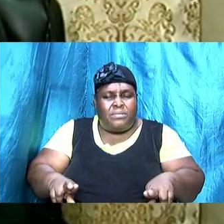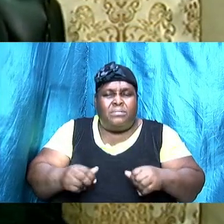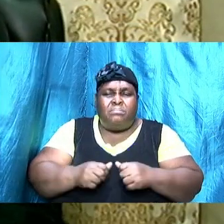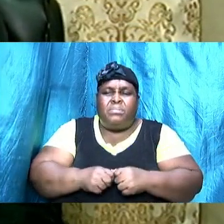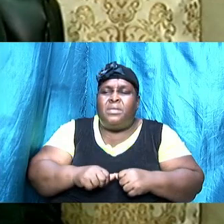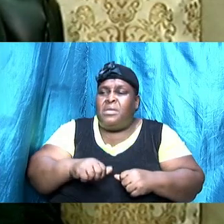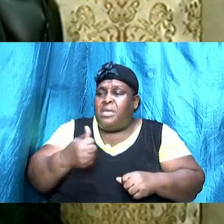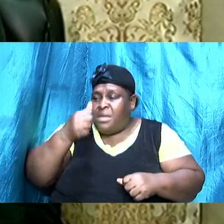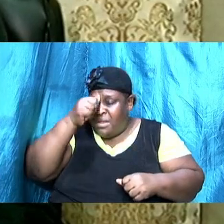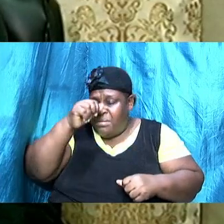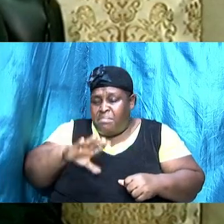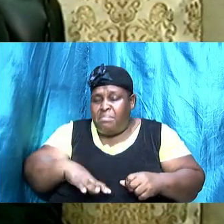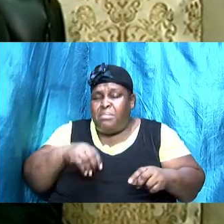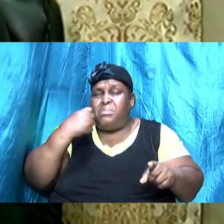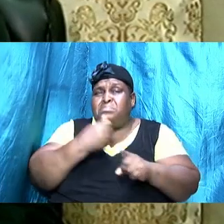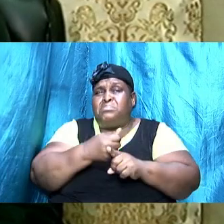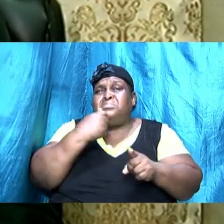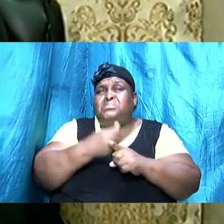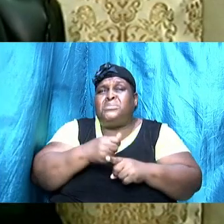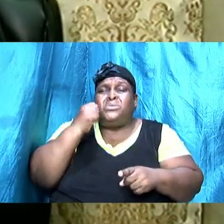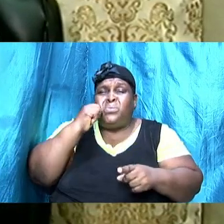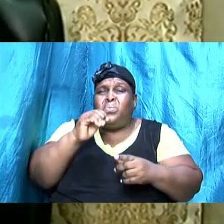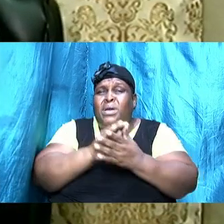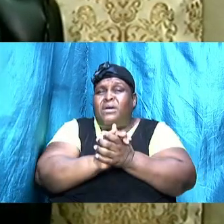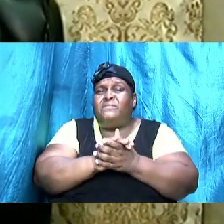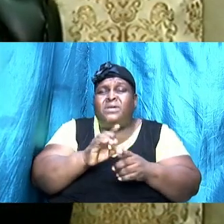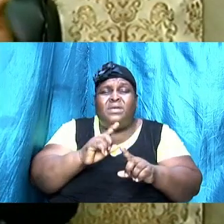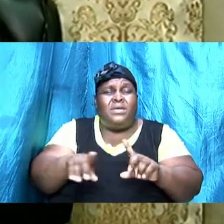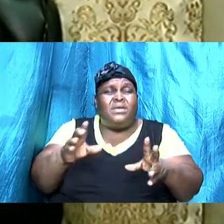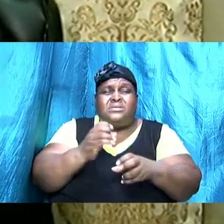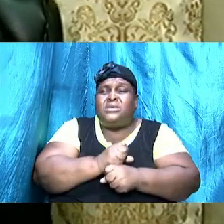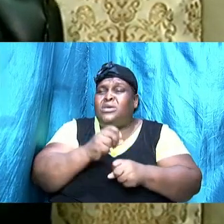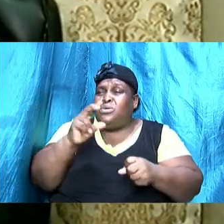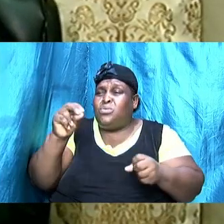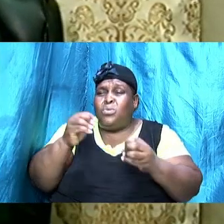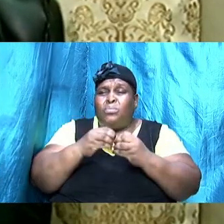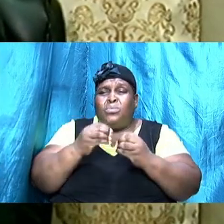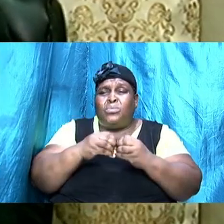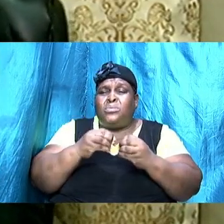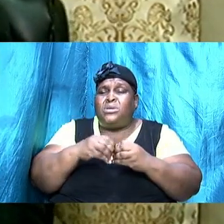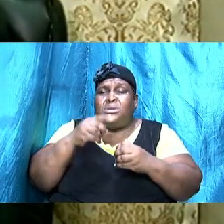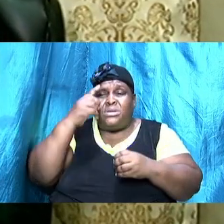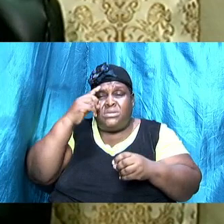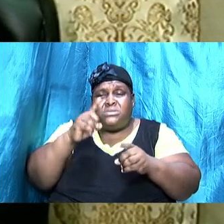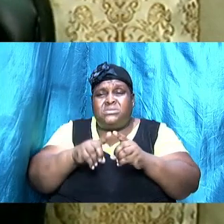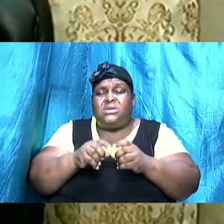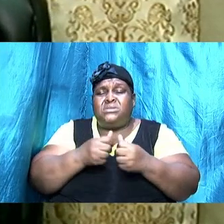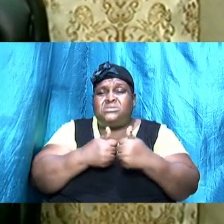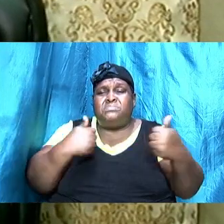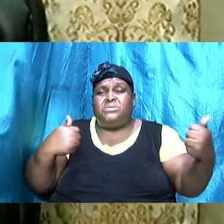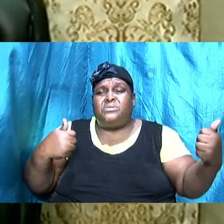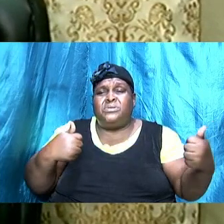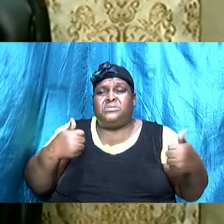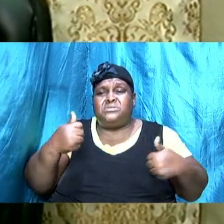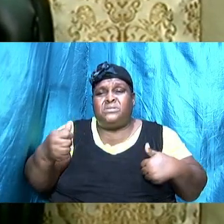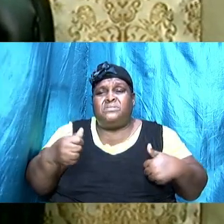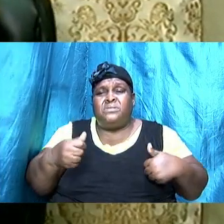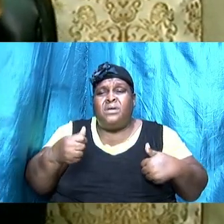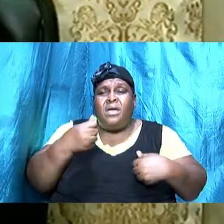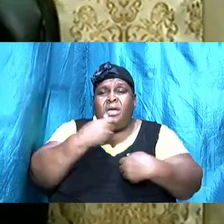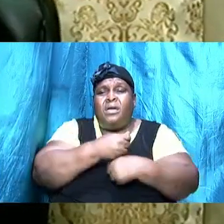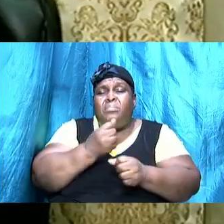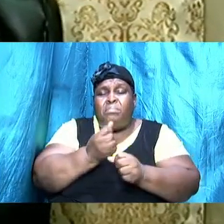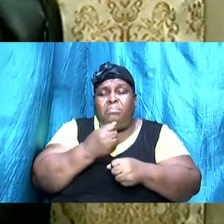any man that beats his wife and she can't take it anymore and decide to separate herself, let her go.